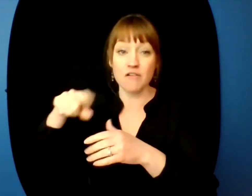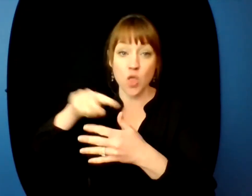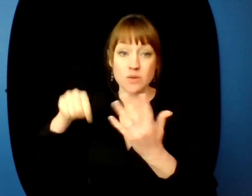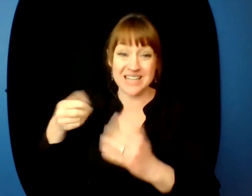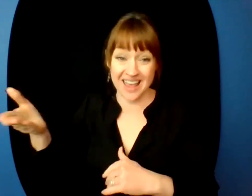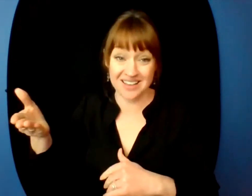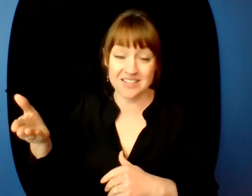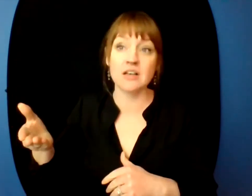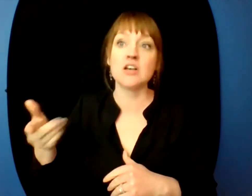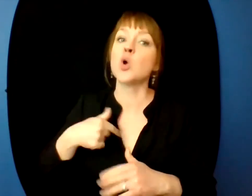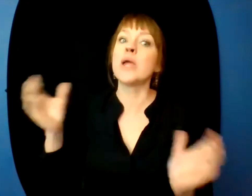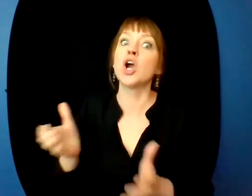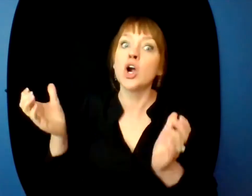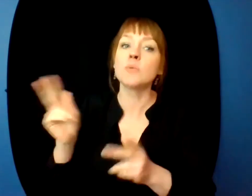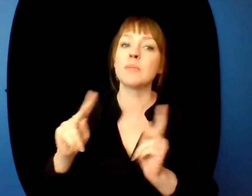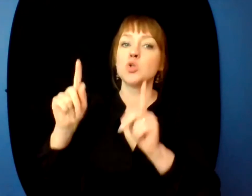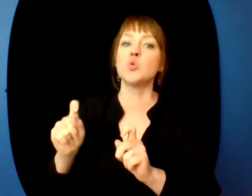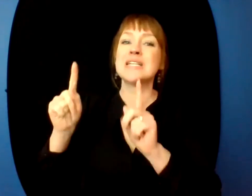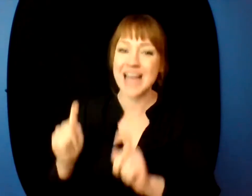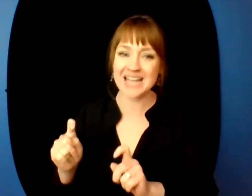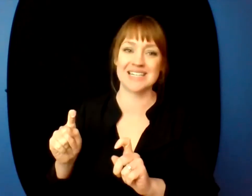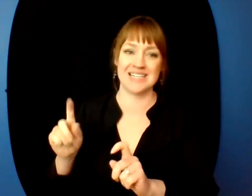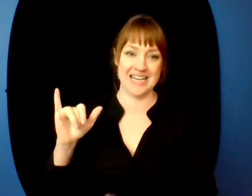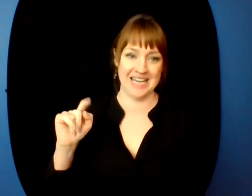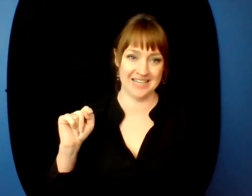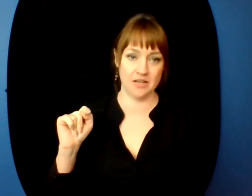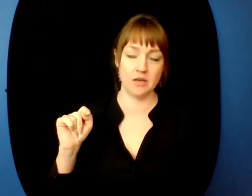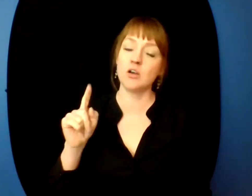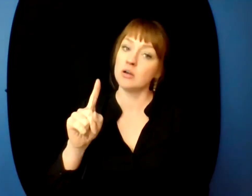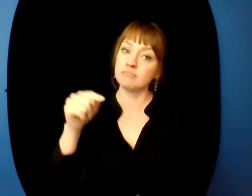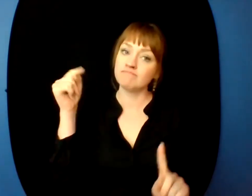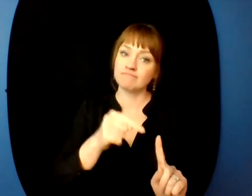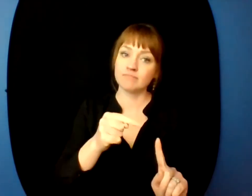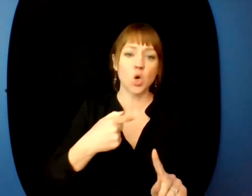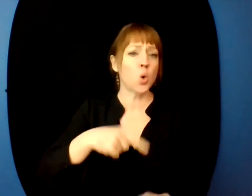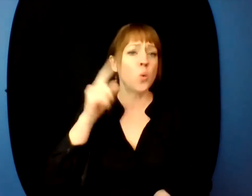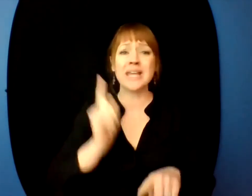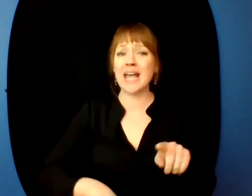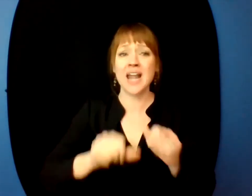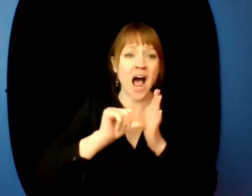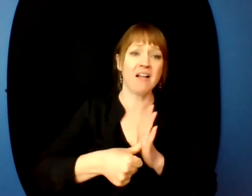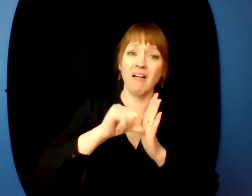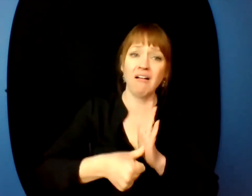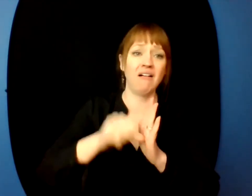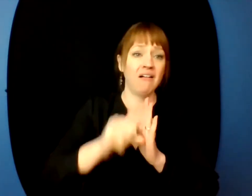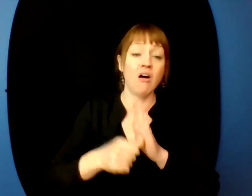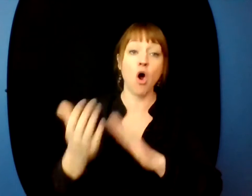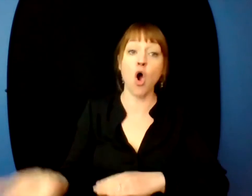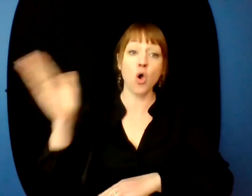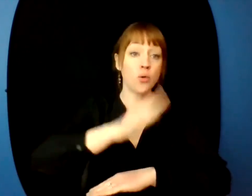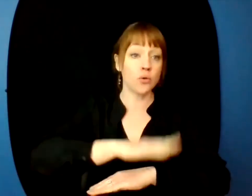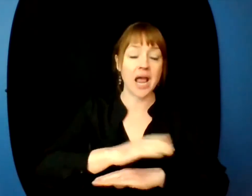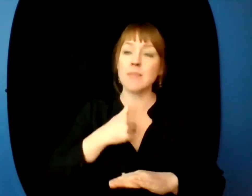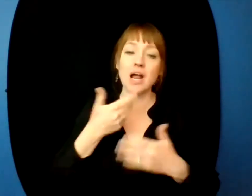test it. The thing is, we can spend all day, because I know this is shocking to a lot of people. I don't want to negate what